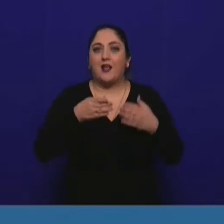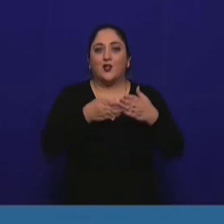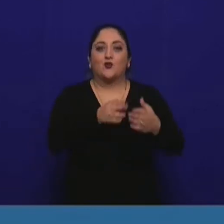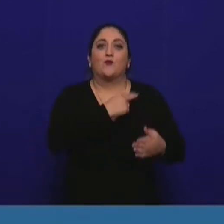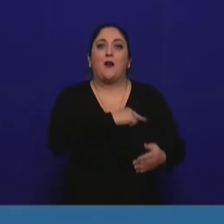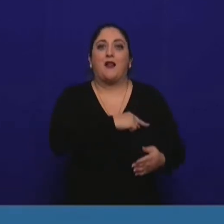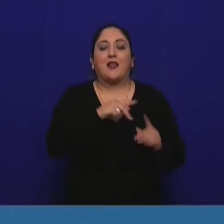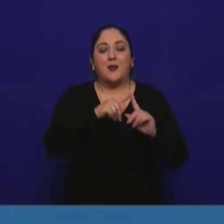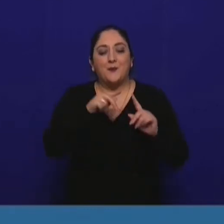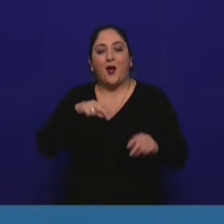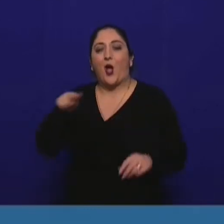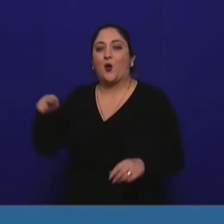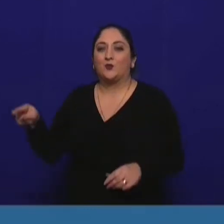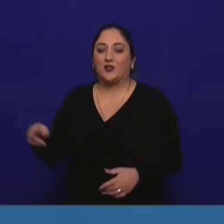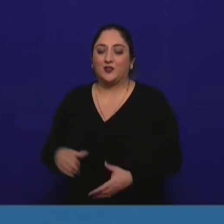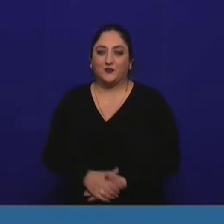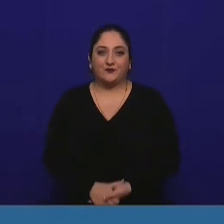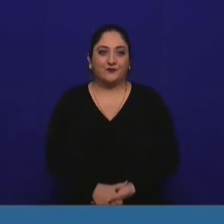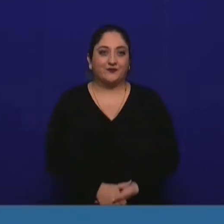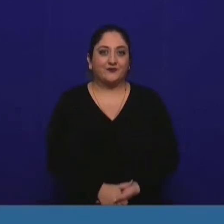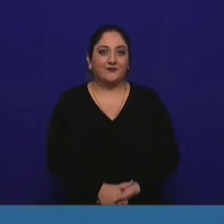inlaqmuhom f'Għawdex.